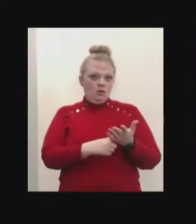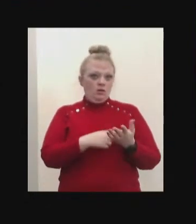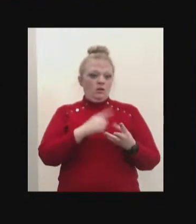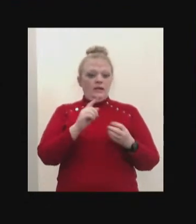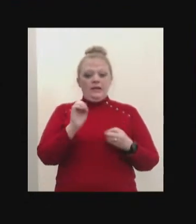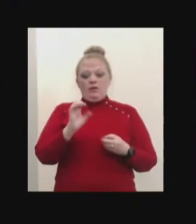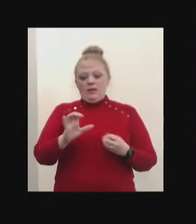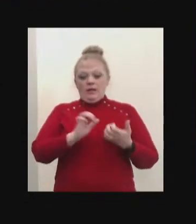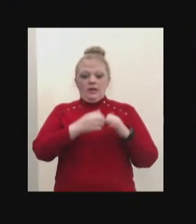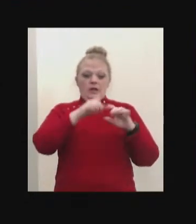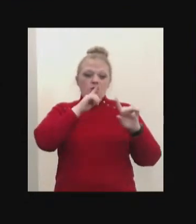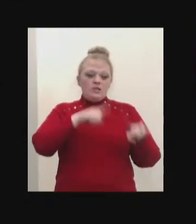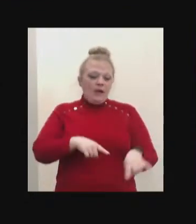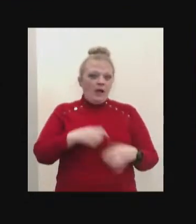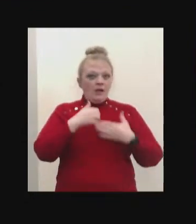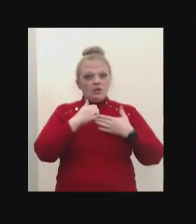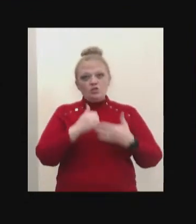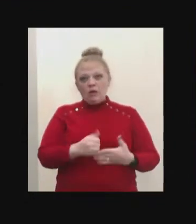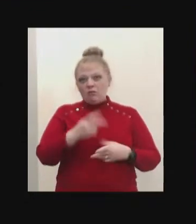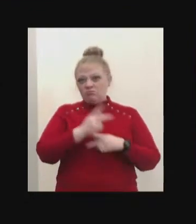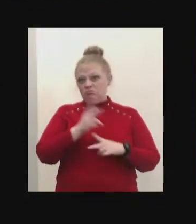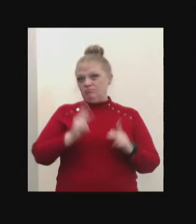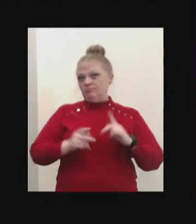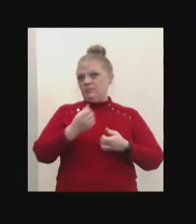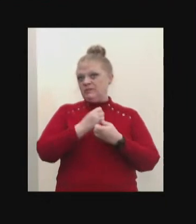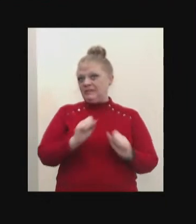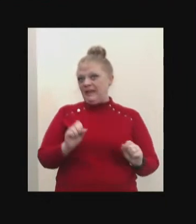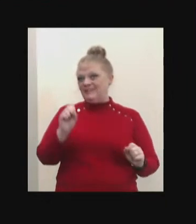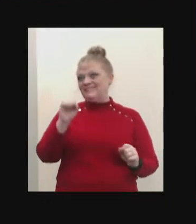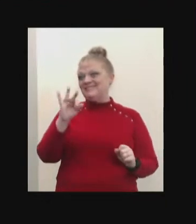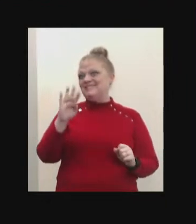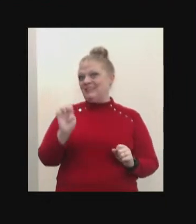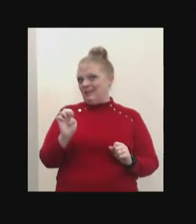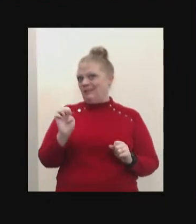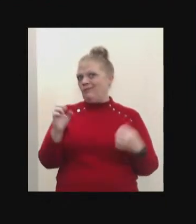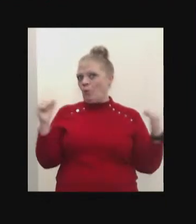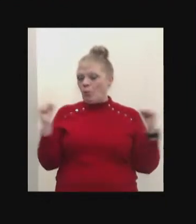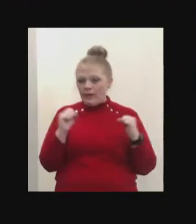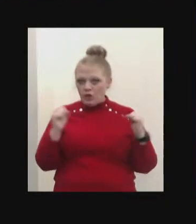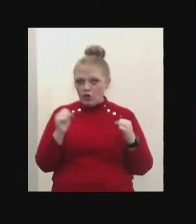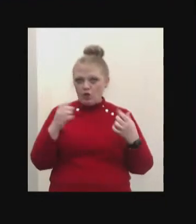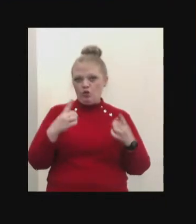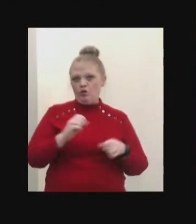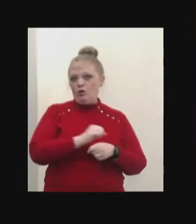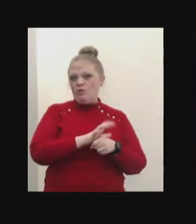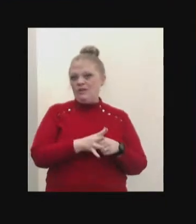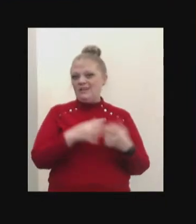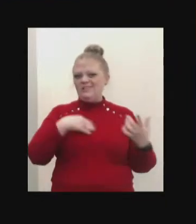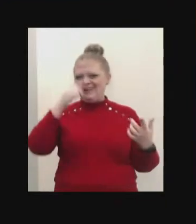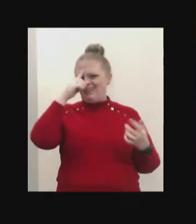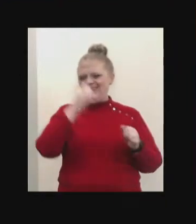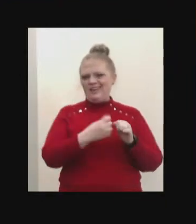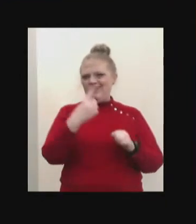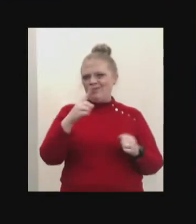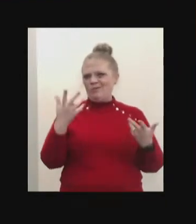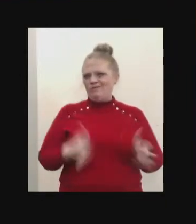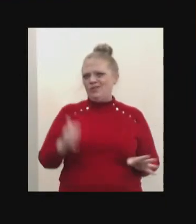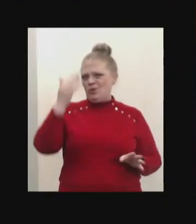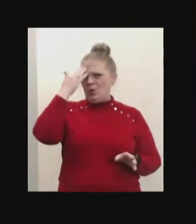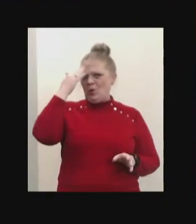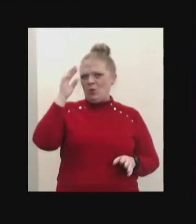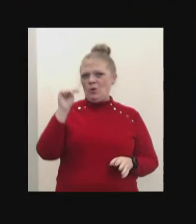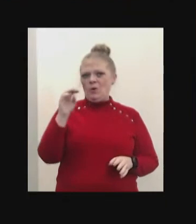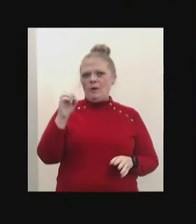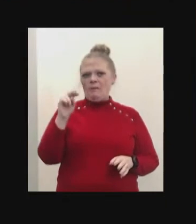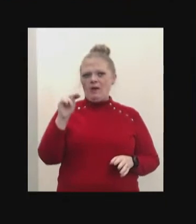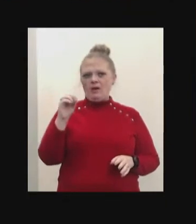and helping to keep people safe this winter during COVID-19. I think everybody knows that there are monoclonal